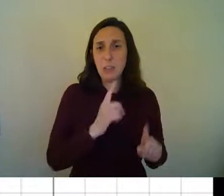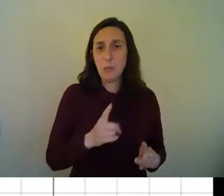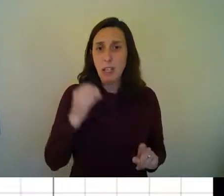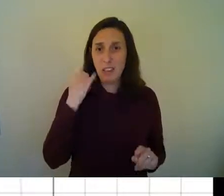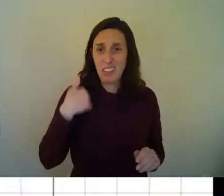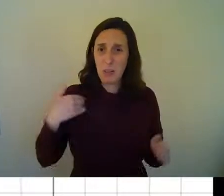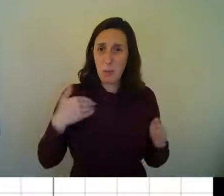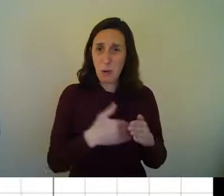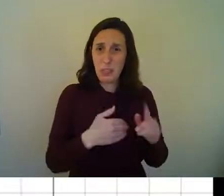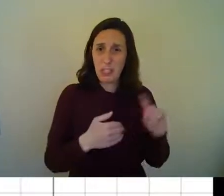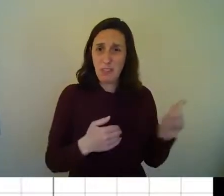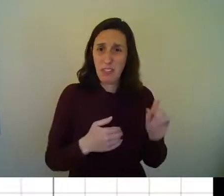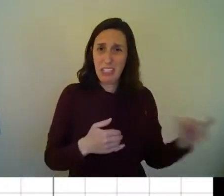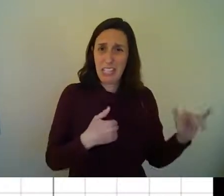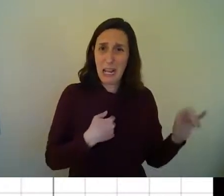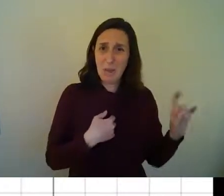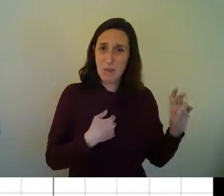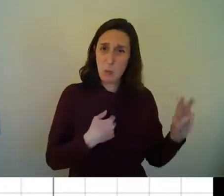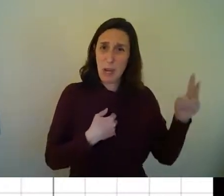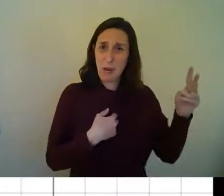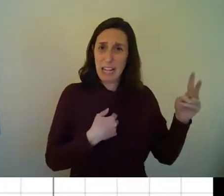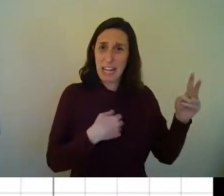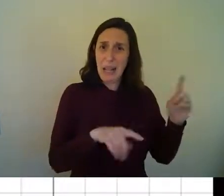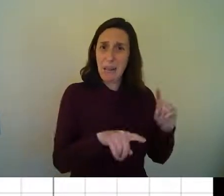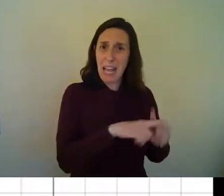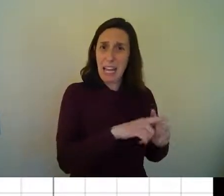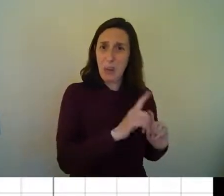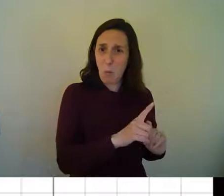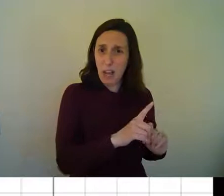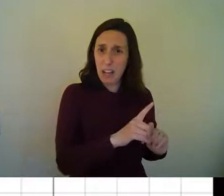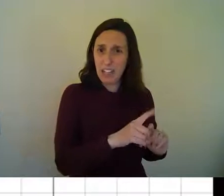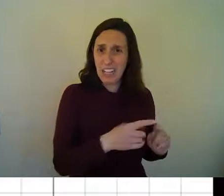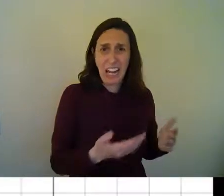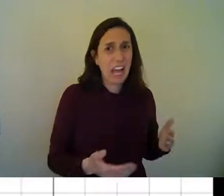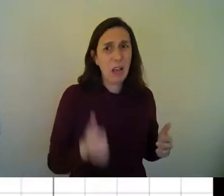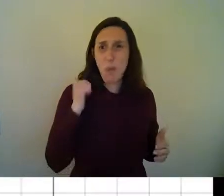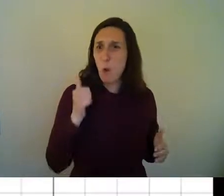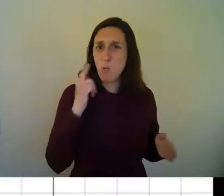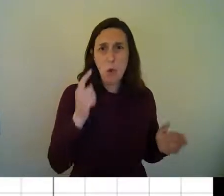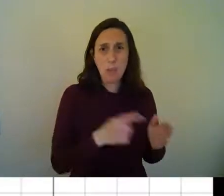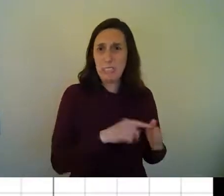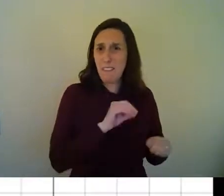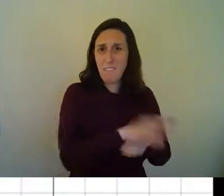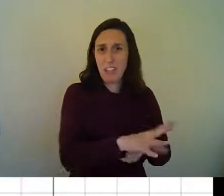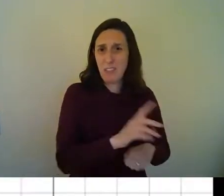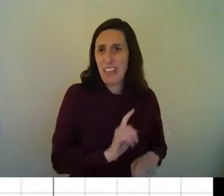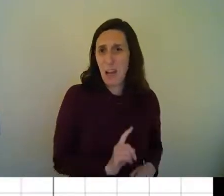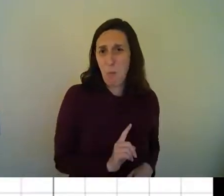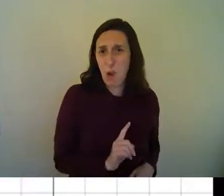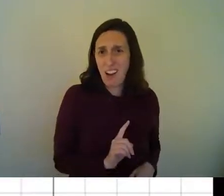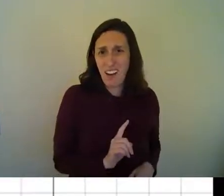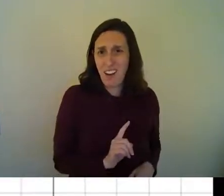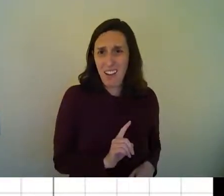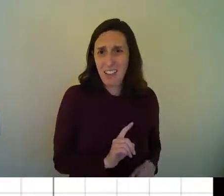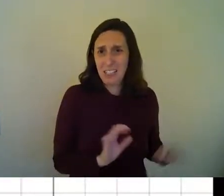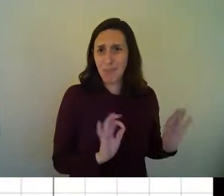approaching infinity and I'm squaring it, and I'm adding 1 to it, I won't notice the effect of that 1. I always